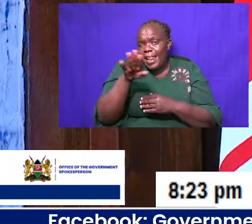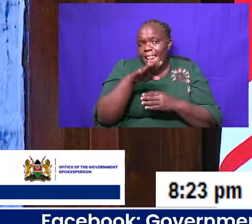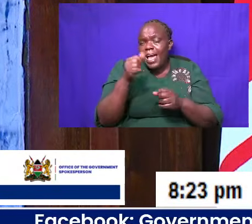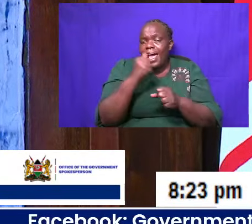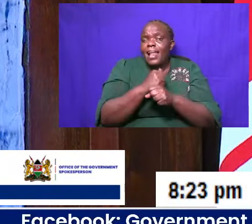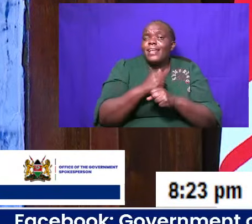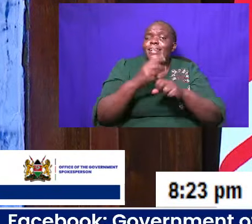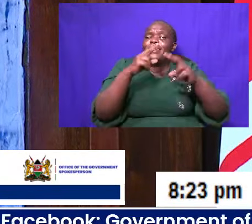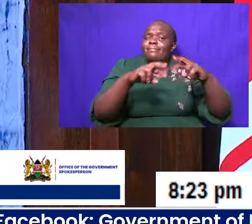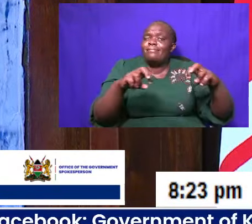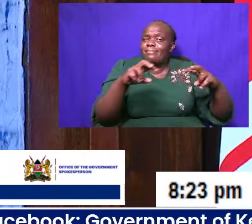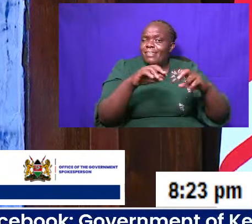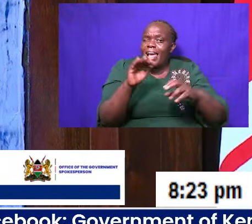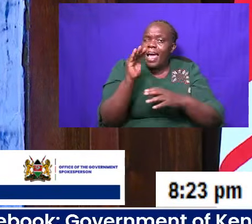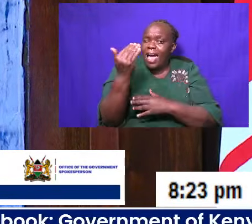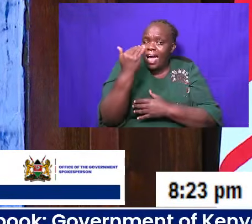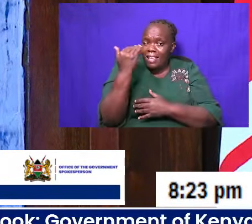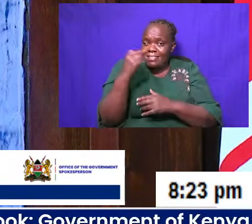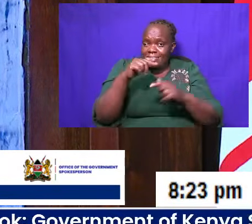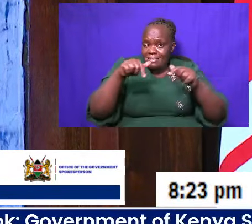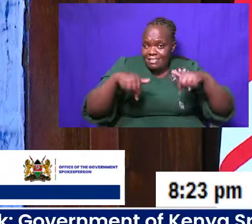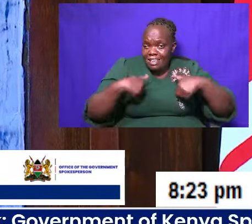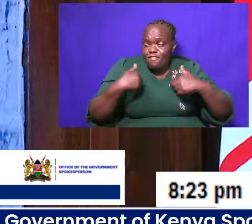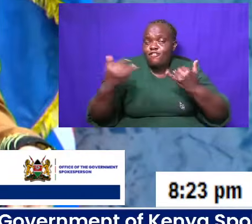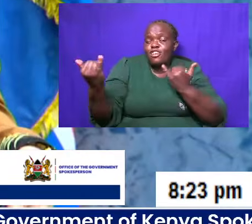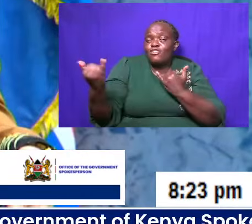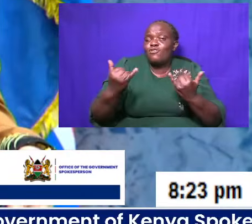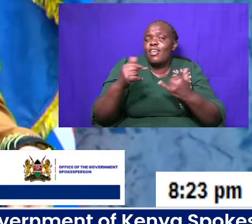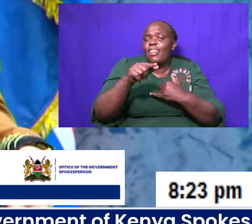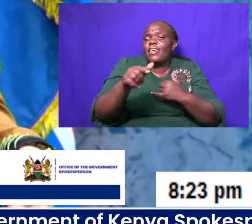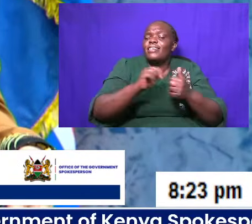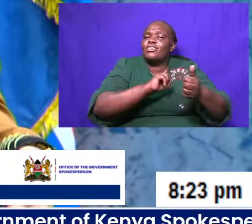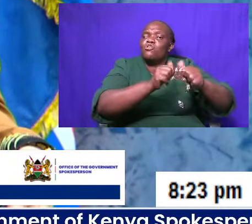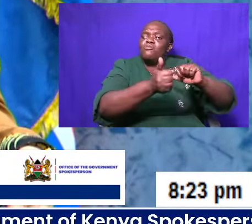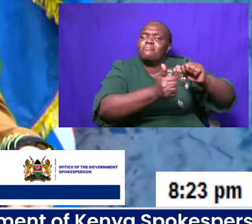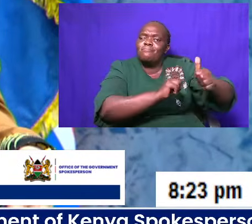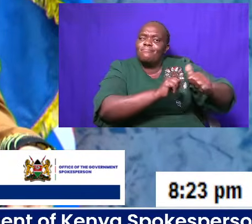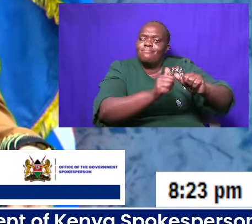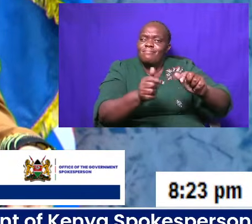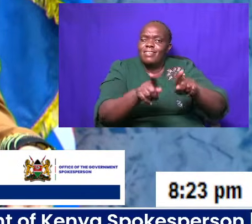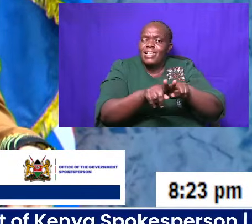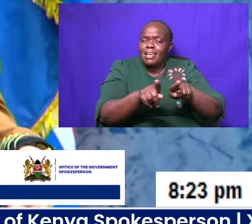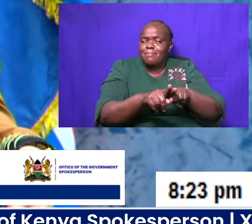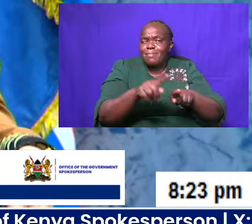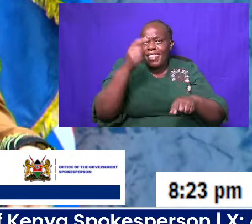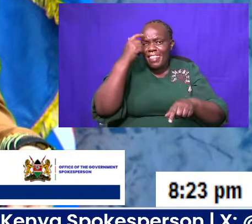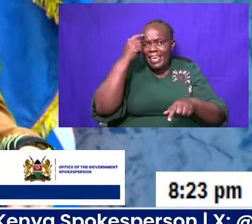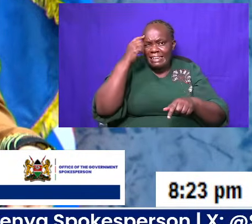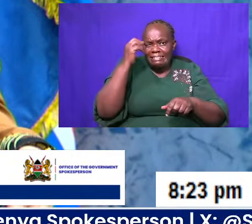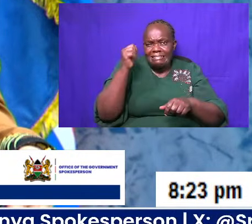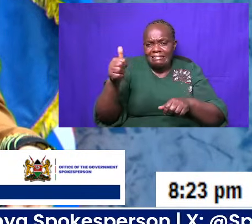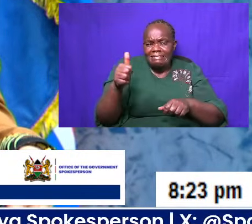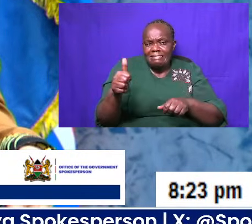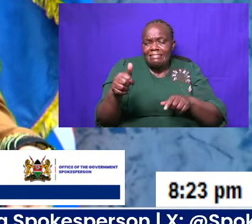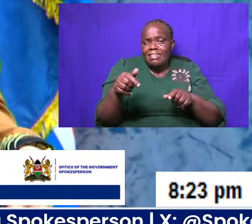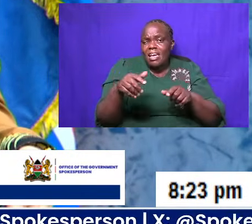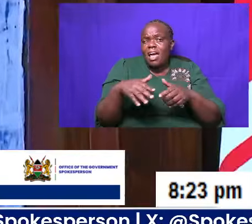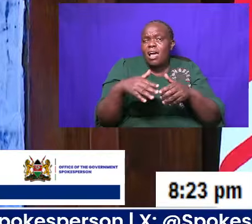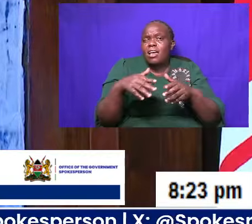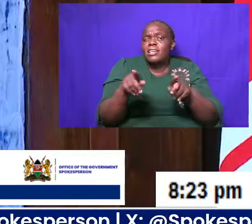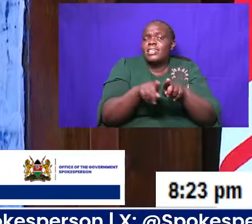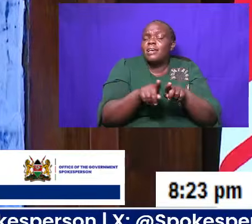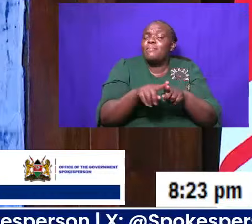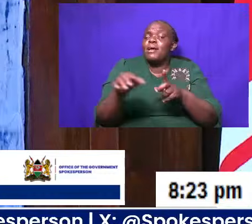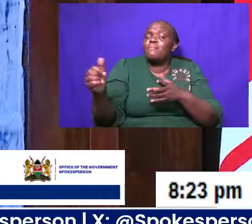research asking ourselves then, you have introduced these competencies, for example, critical thinking or problem solving. How will I, as an